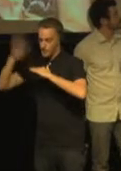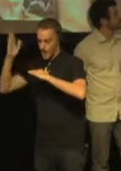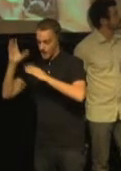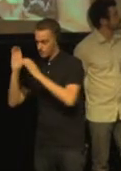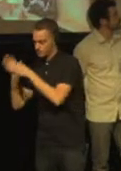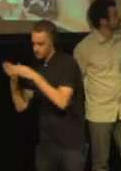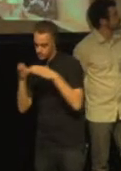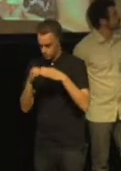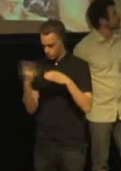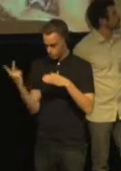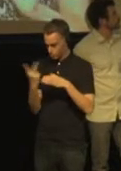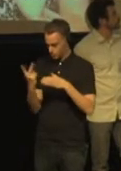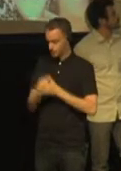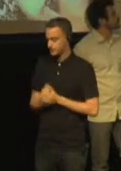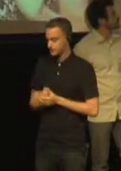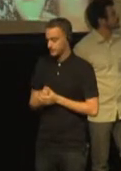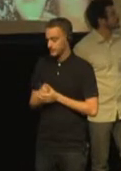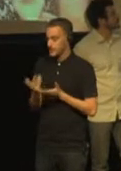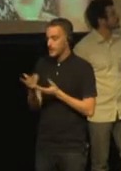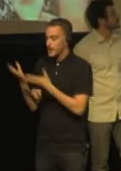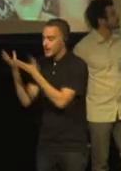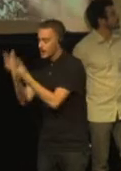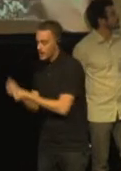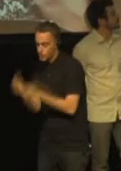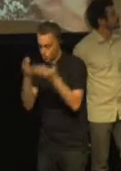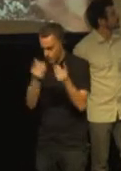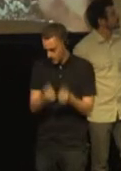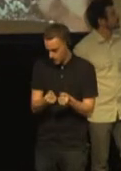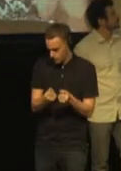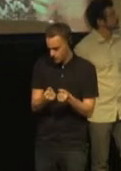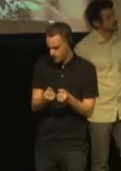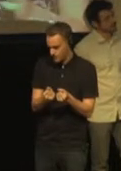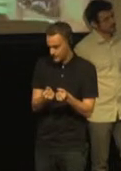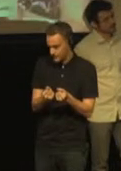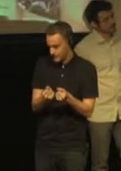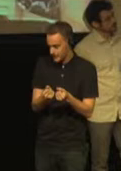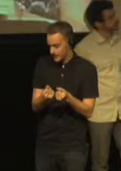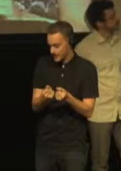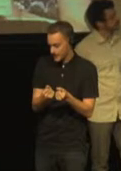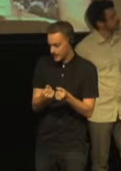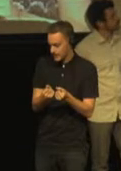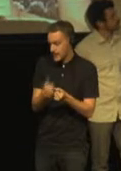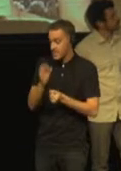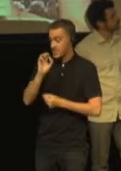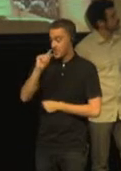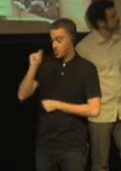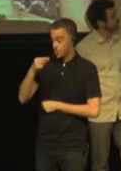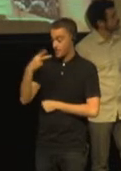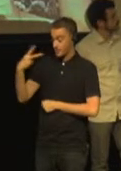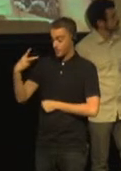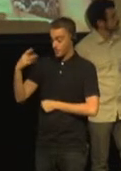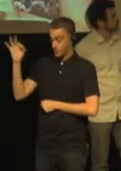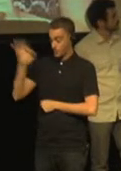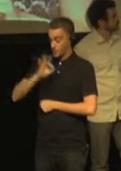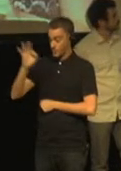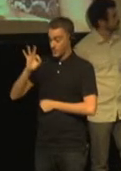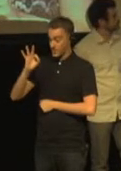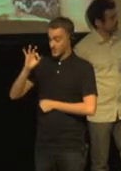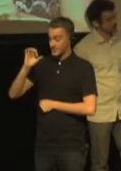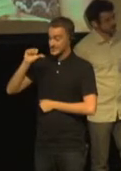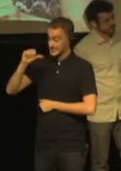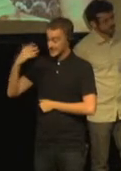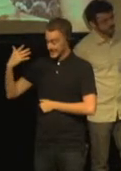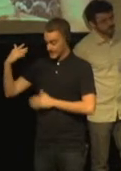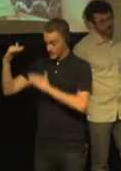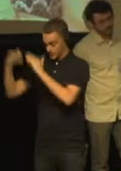rate to each of those populations. So, for example, we 0.2% of under 65s may be deafblind, according